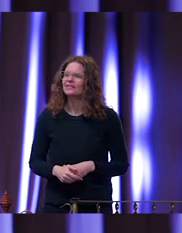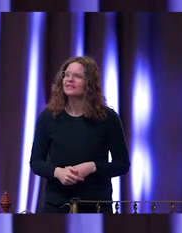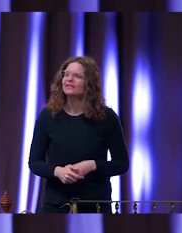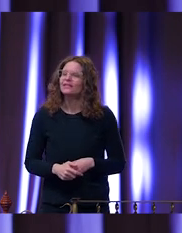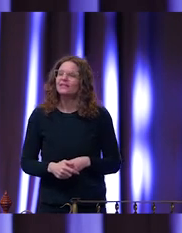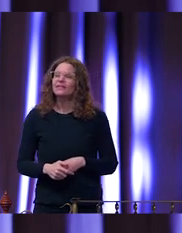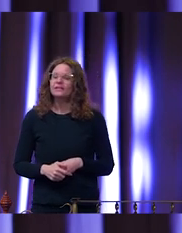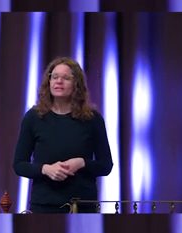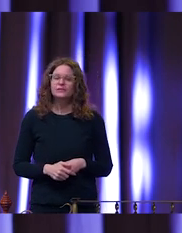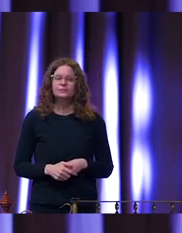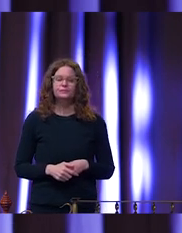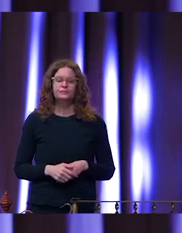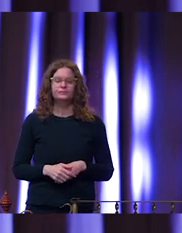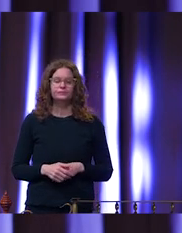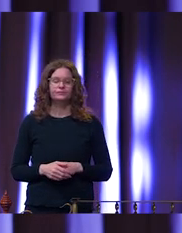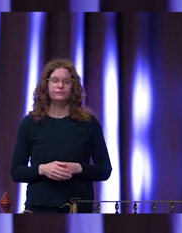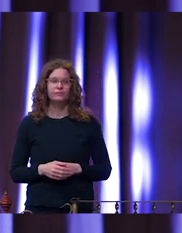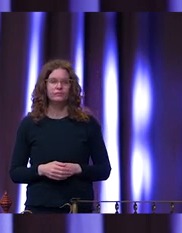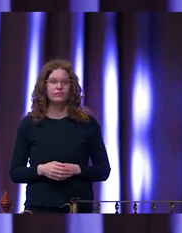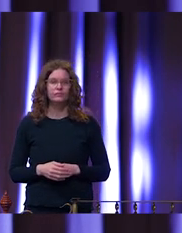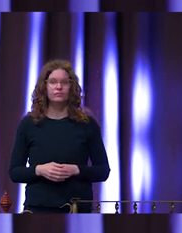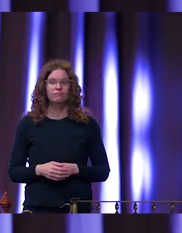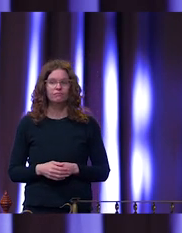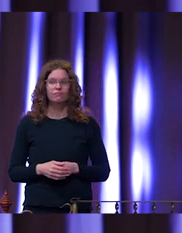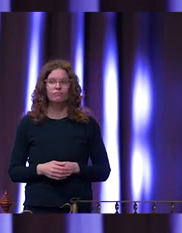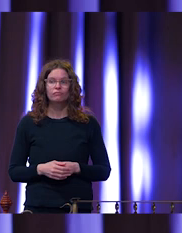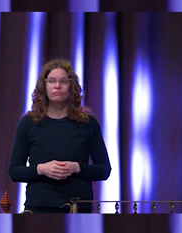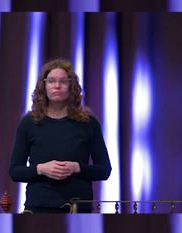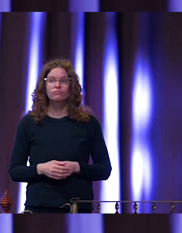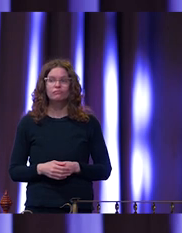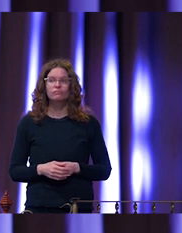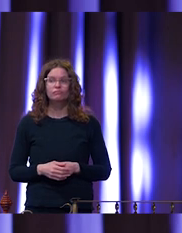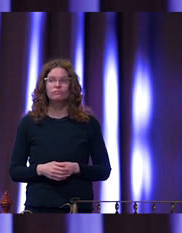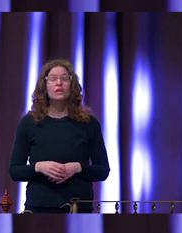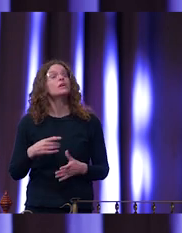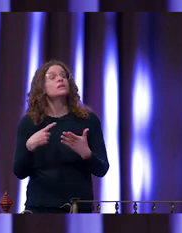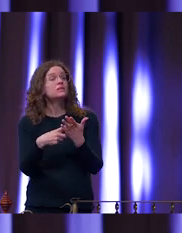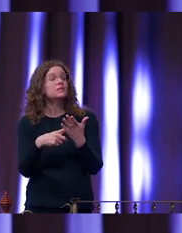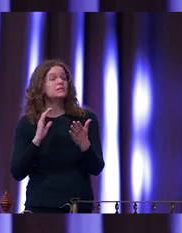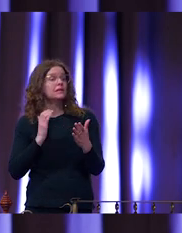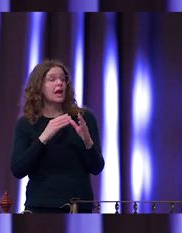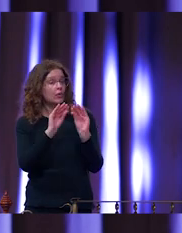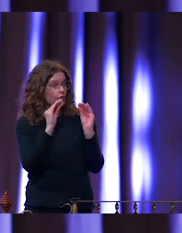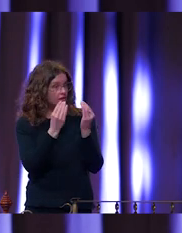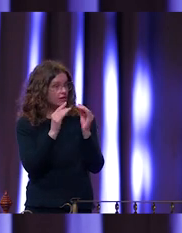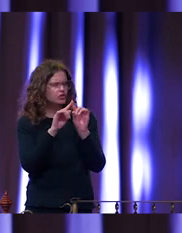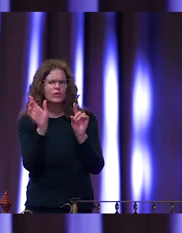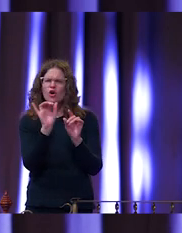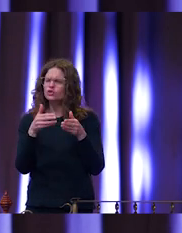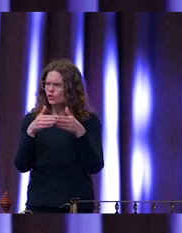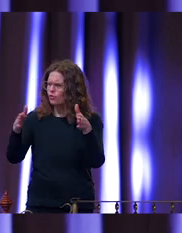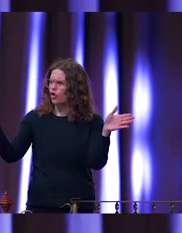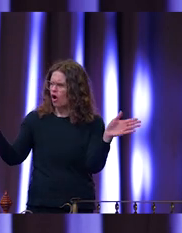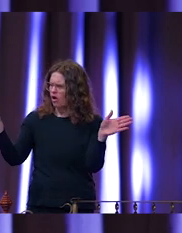the next question is mostly, you know, kind of looking not just at our own organizations, but a little bit more broadly. And I think it's a